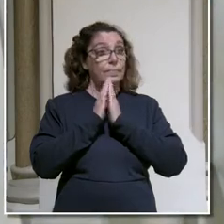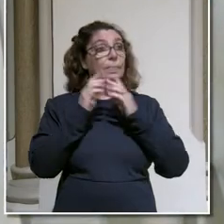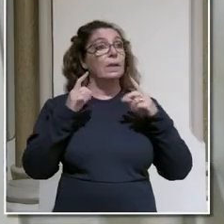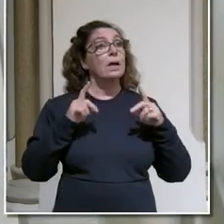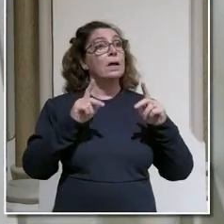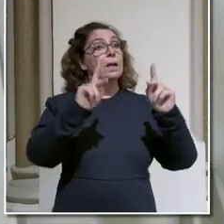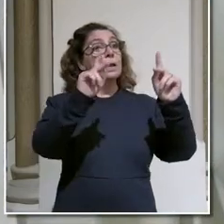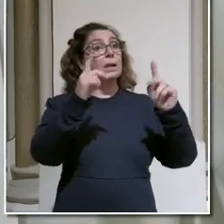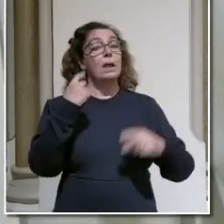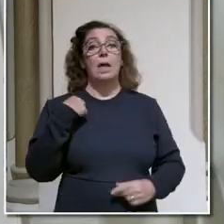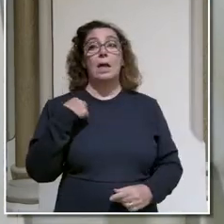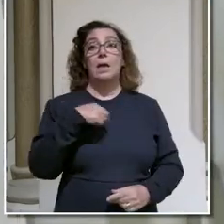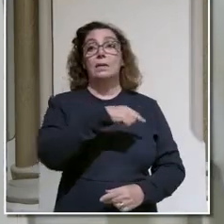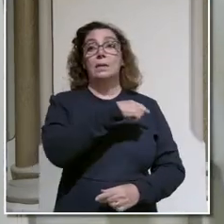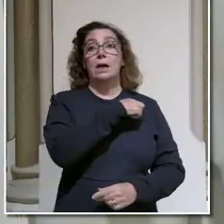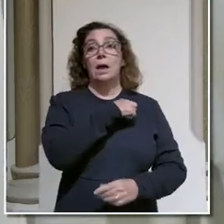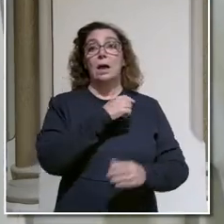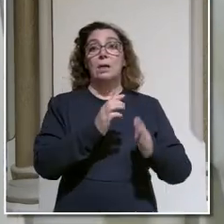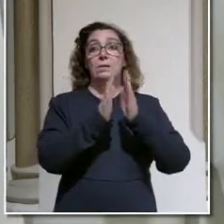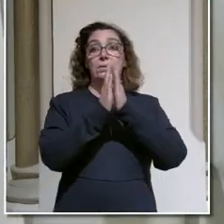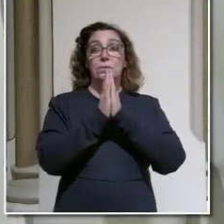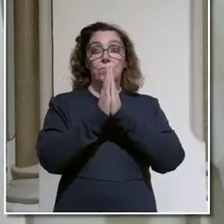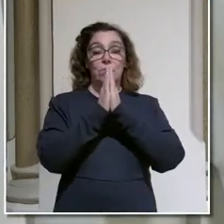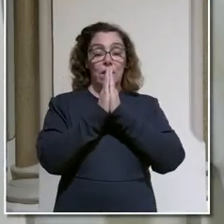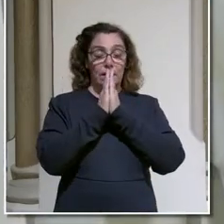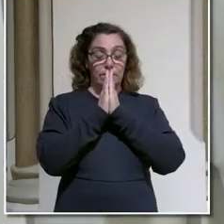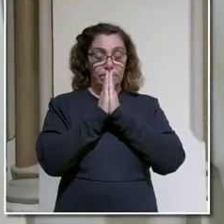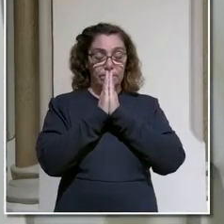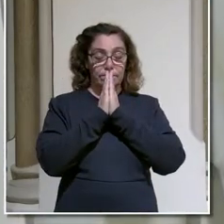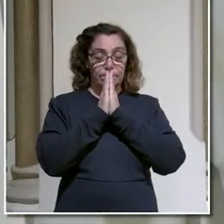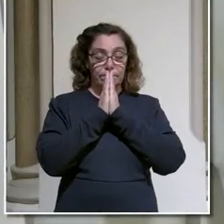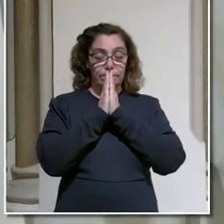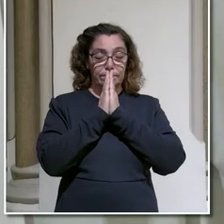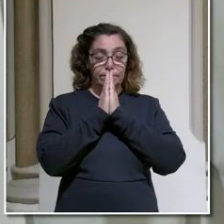Let us pray.